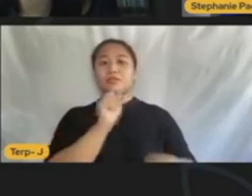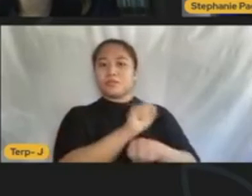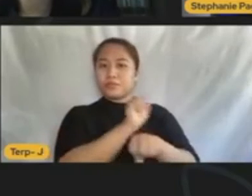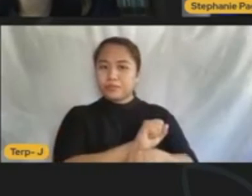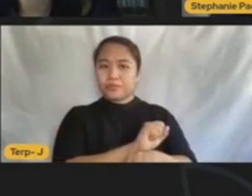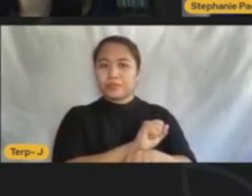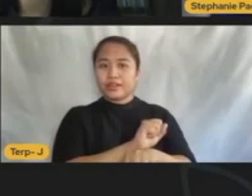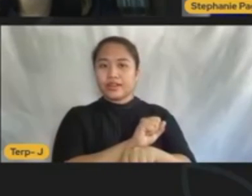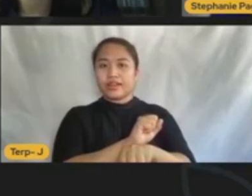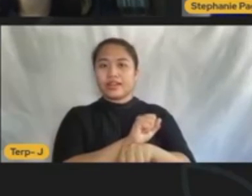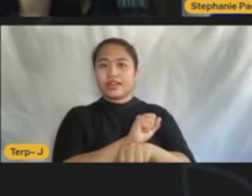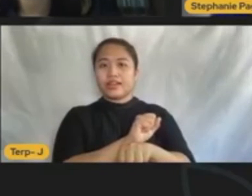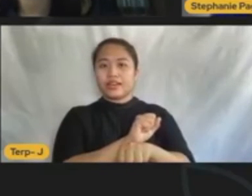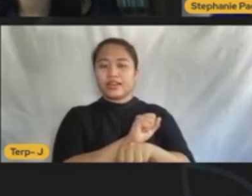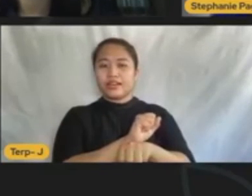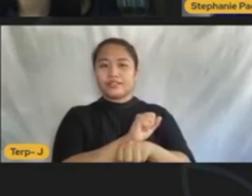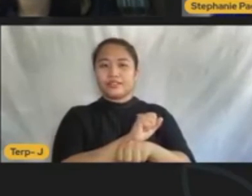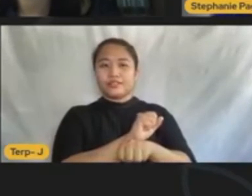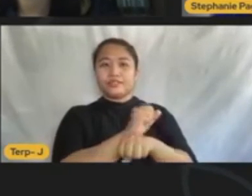solver, paano kaya natin